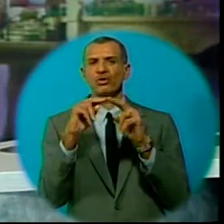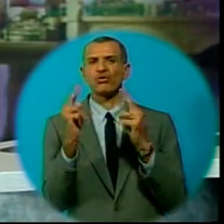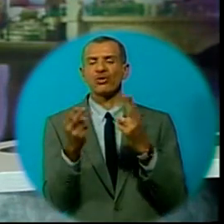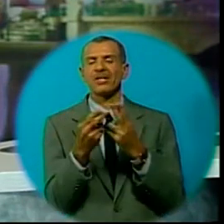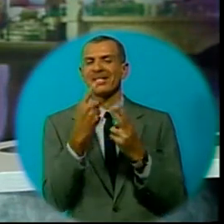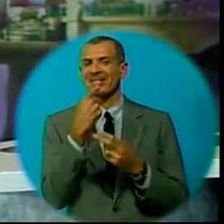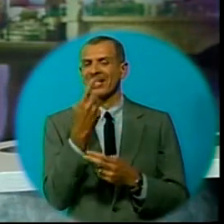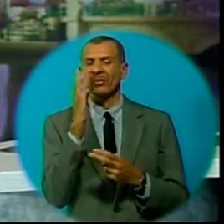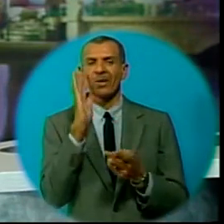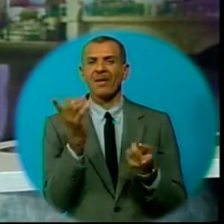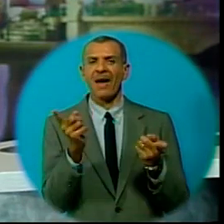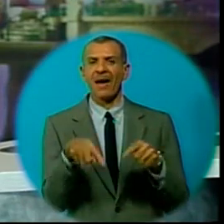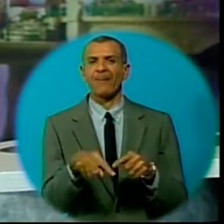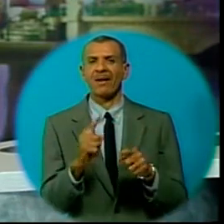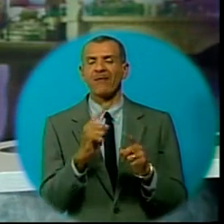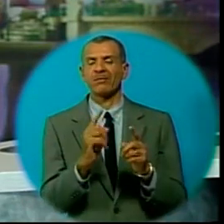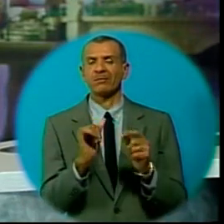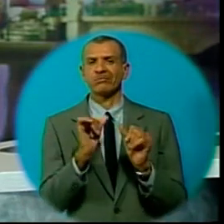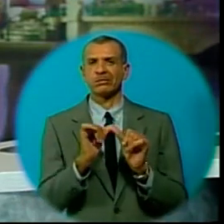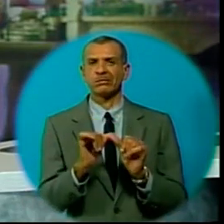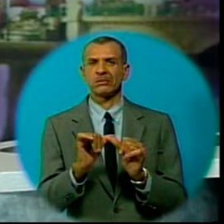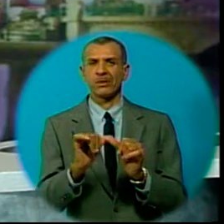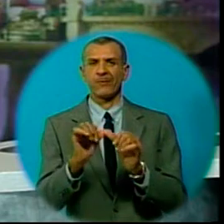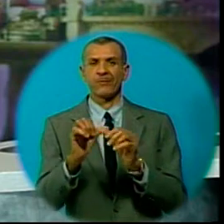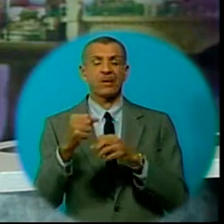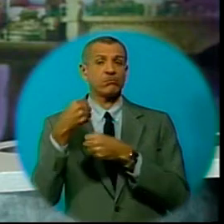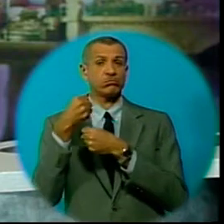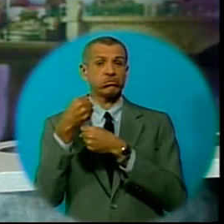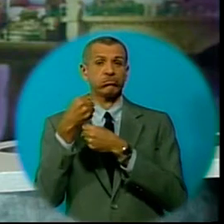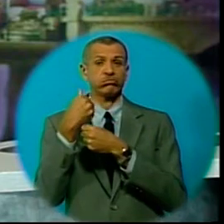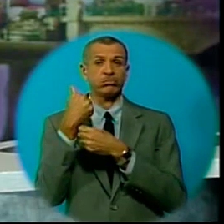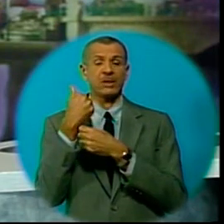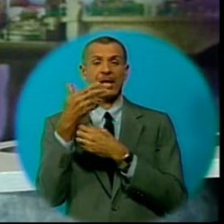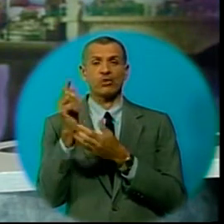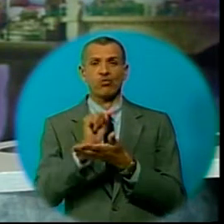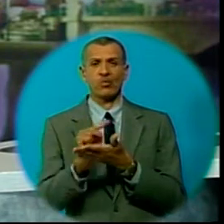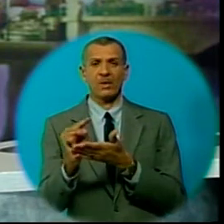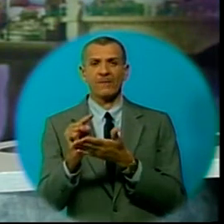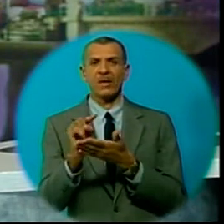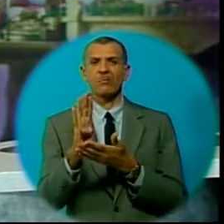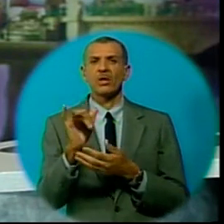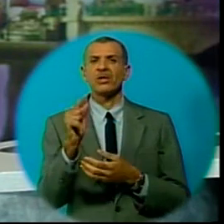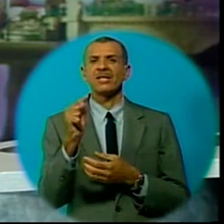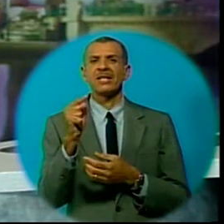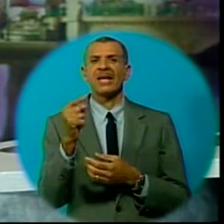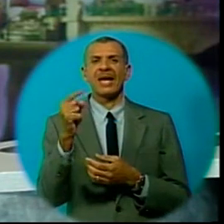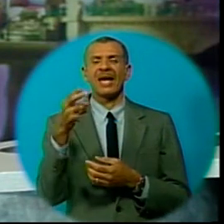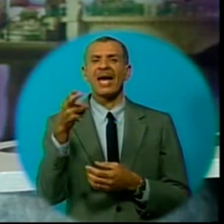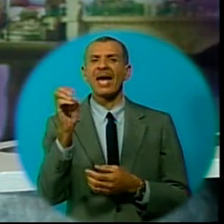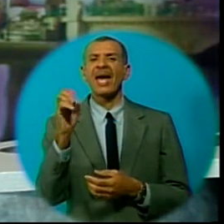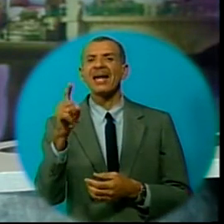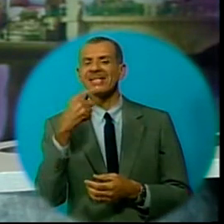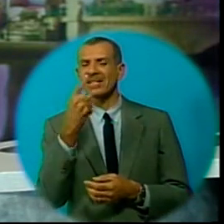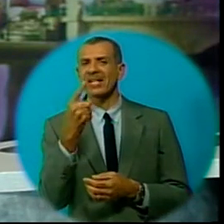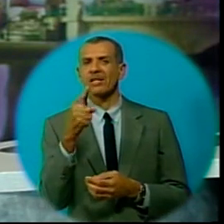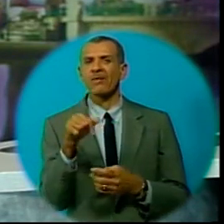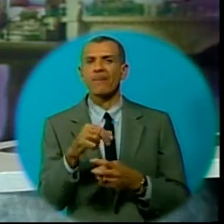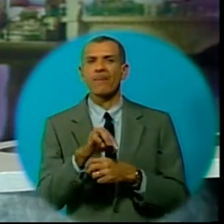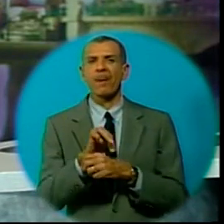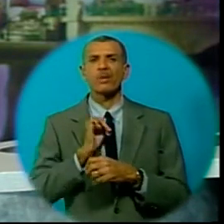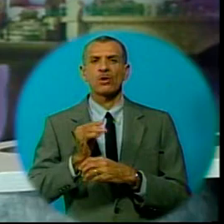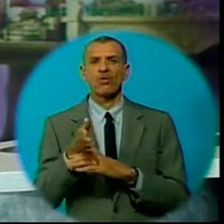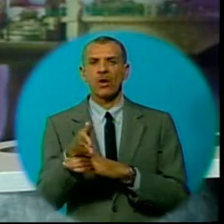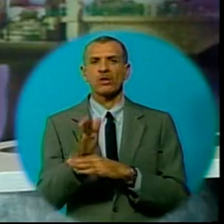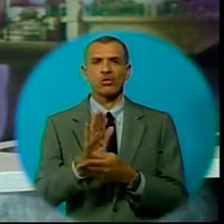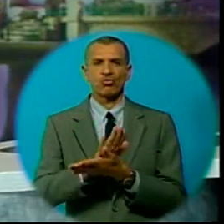will happen if it escalates industrial action next week. The BUT head says the support will come from members across the school